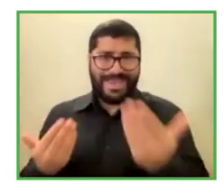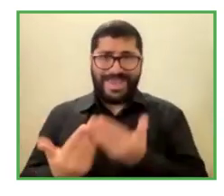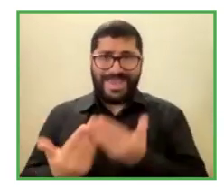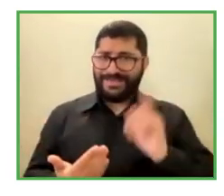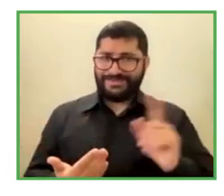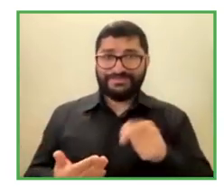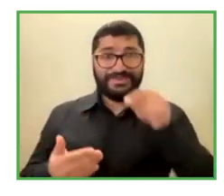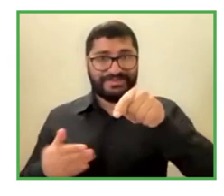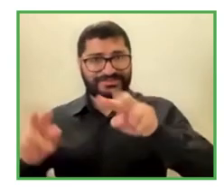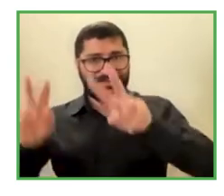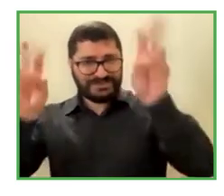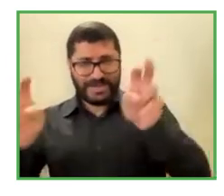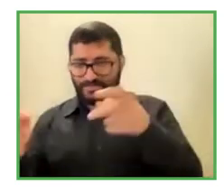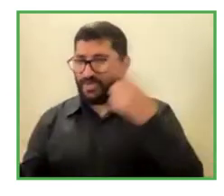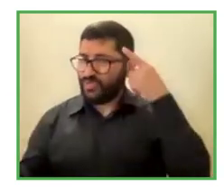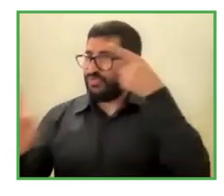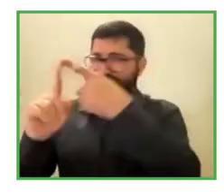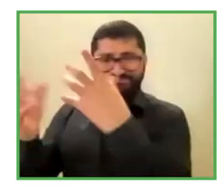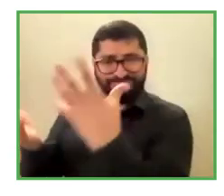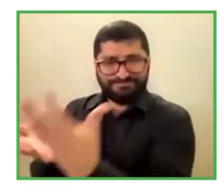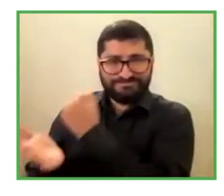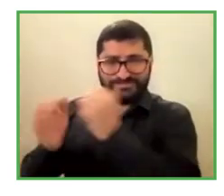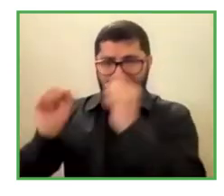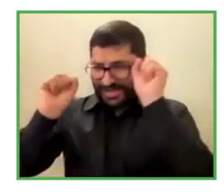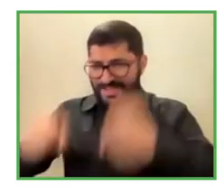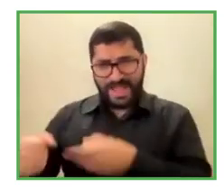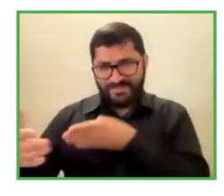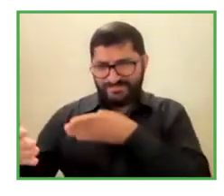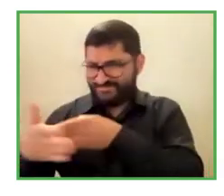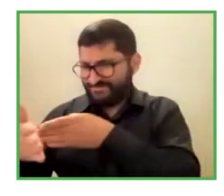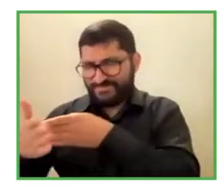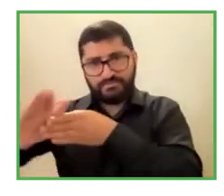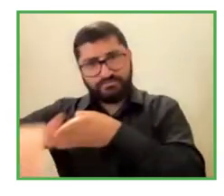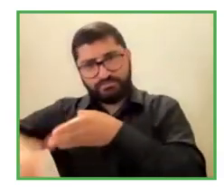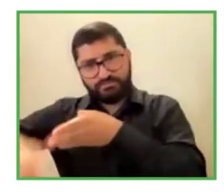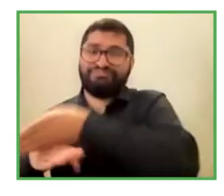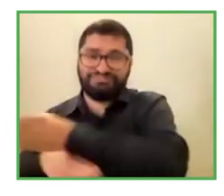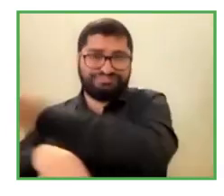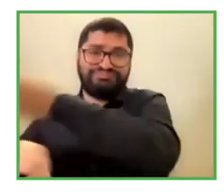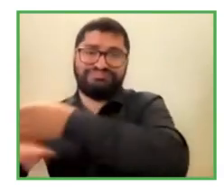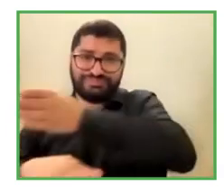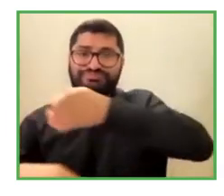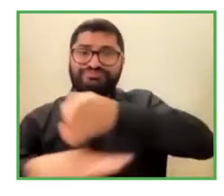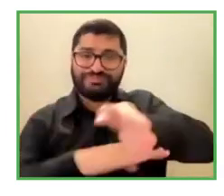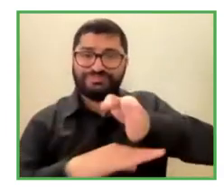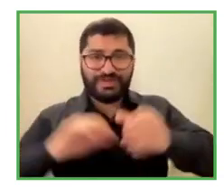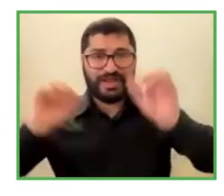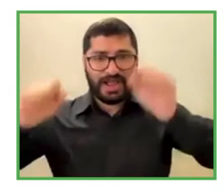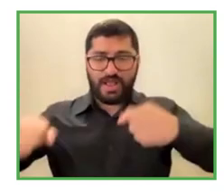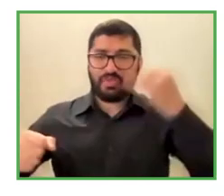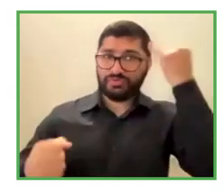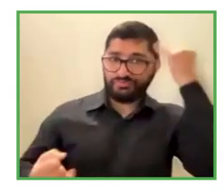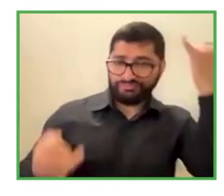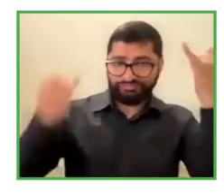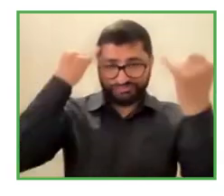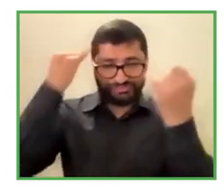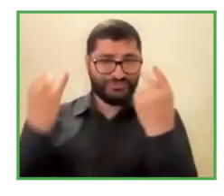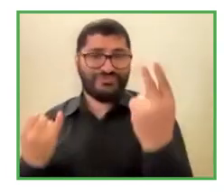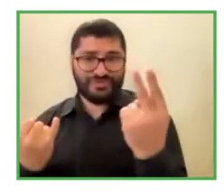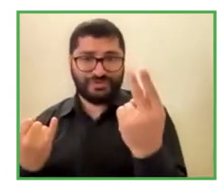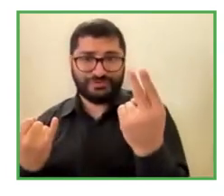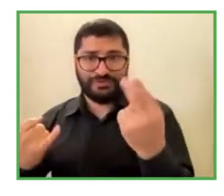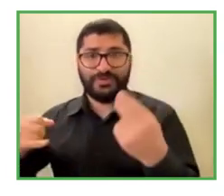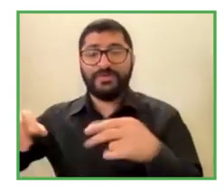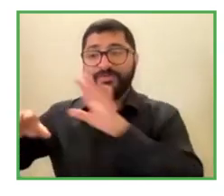language barriers. We have two initiatives here in the case of Egalité and Enable India, one in Portuguese and one in